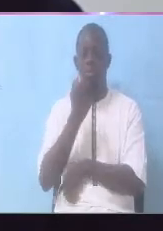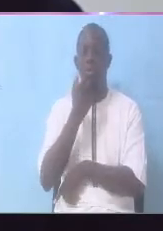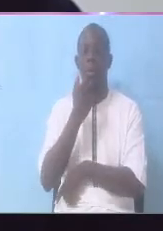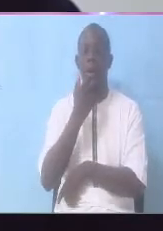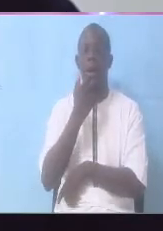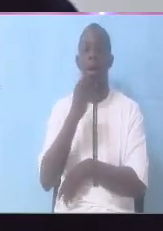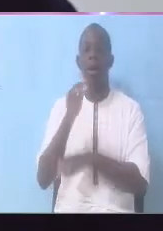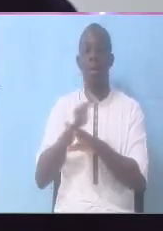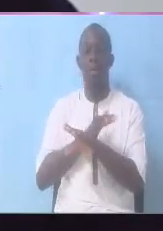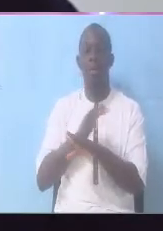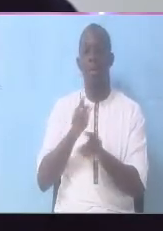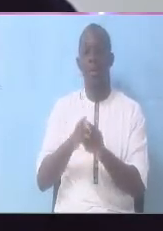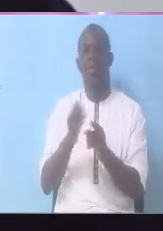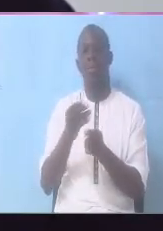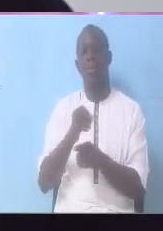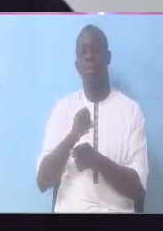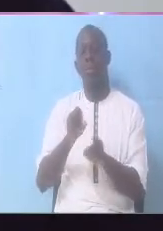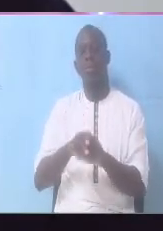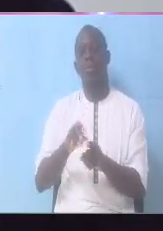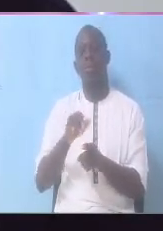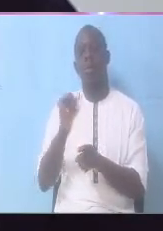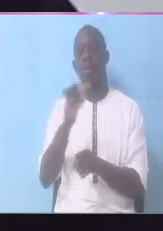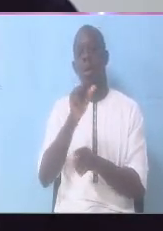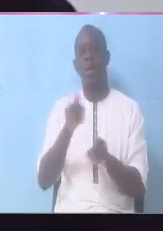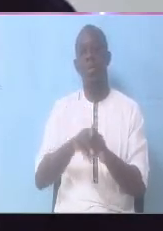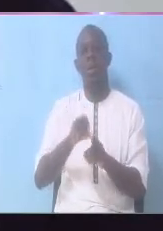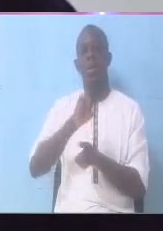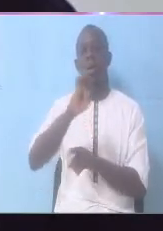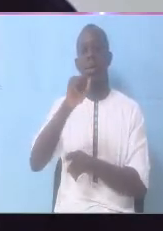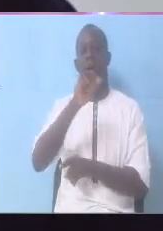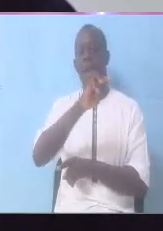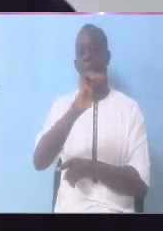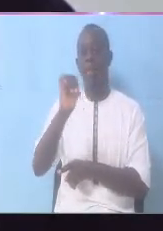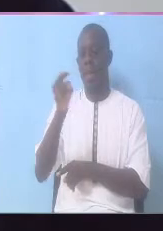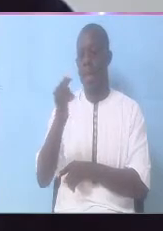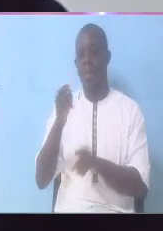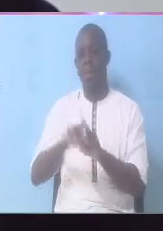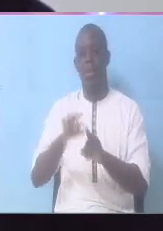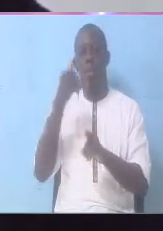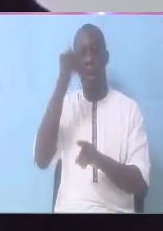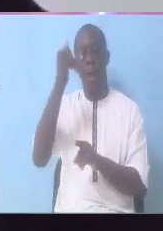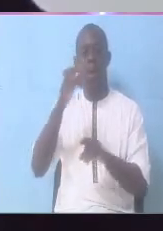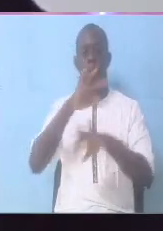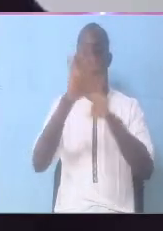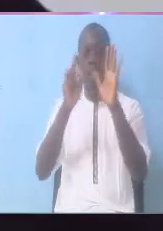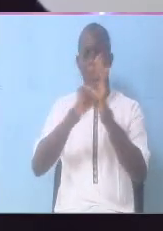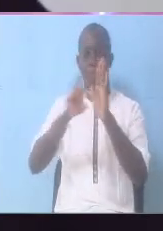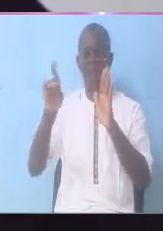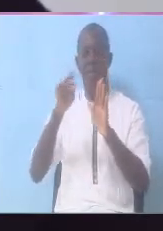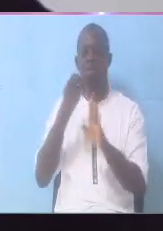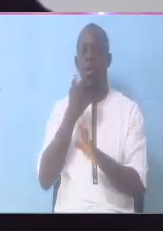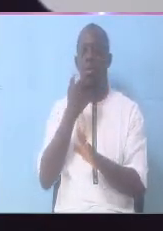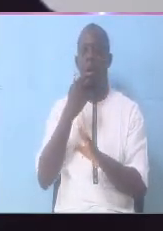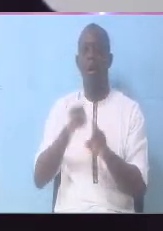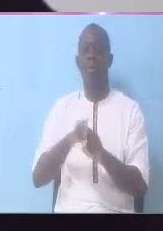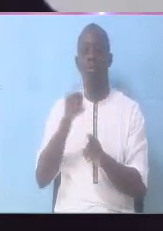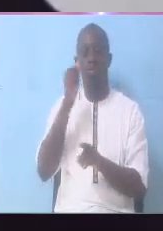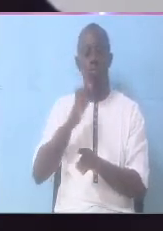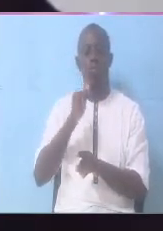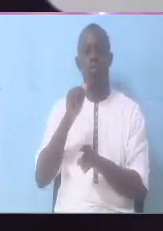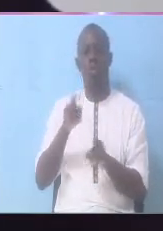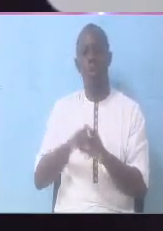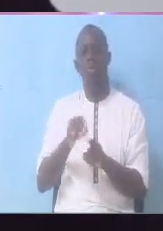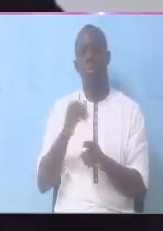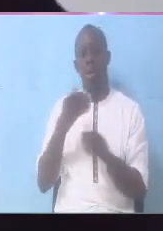our Jammeh's telephone were all private numbers, so I put the muffler on the speaker of the phone, and I said